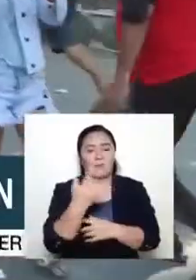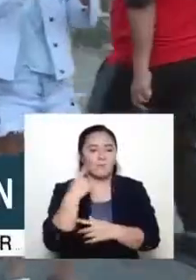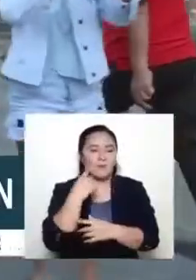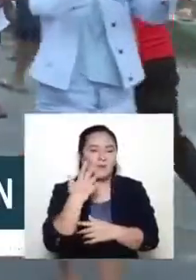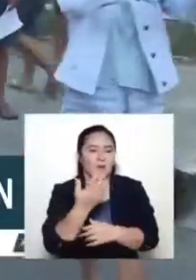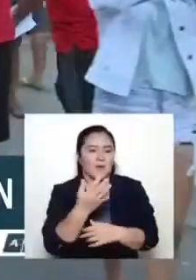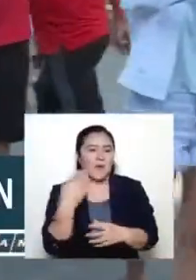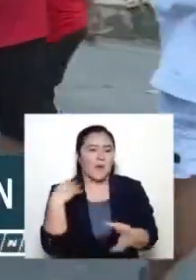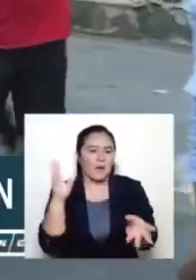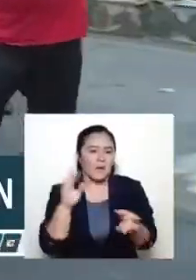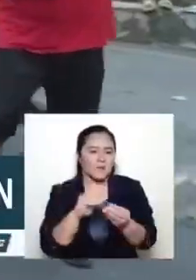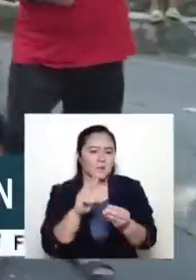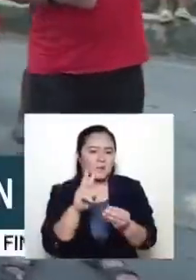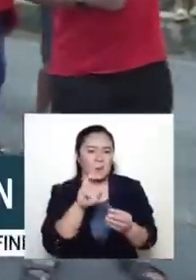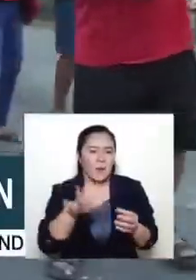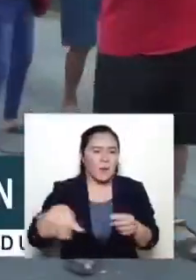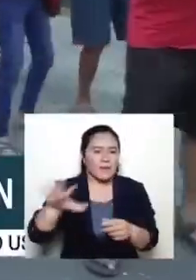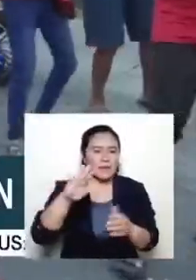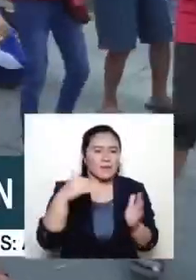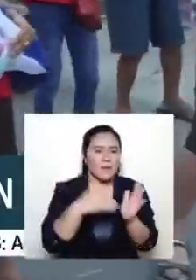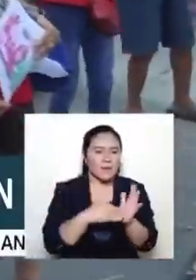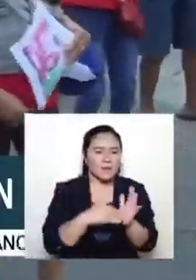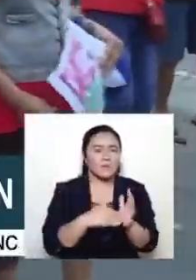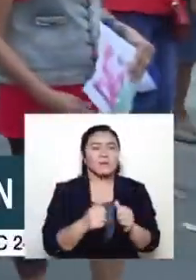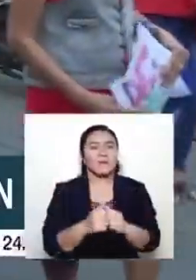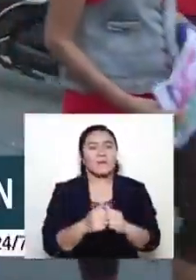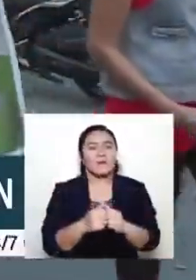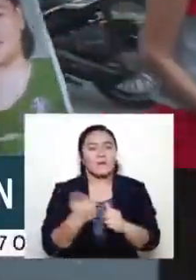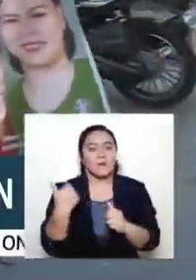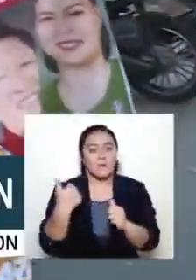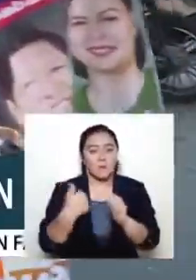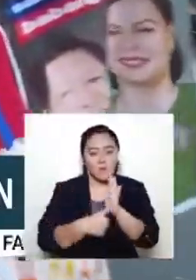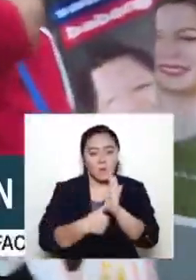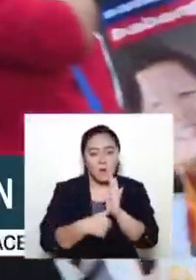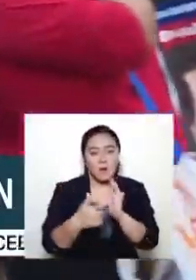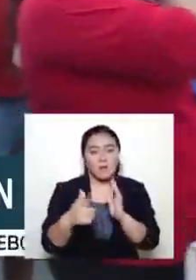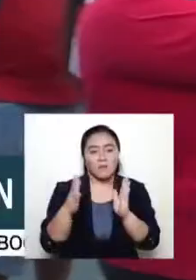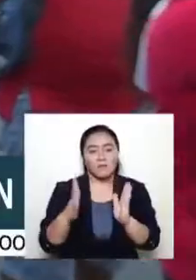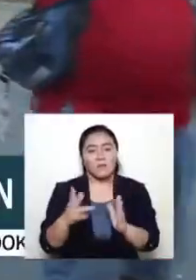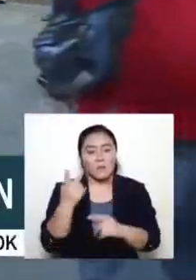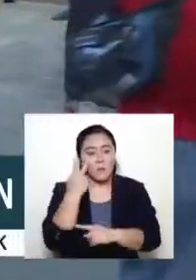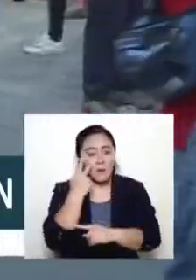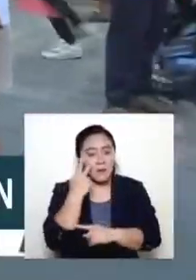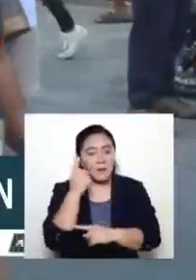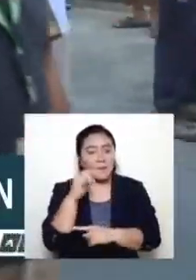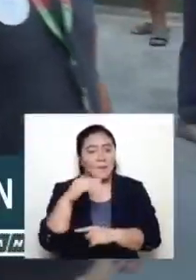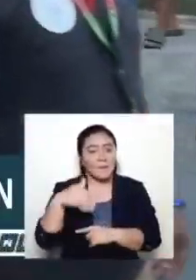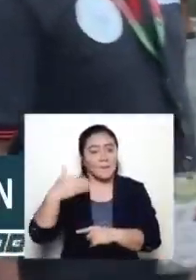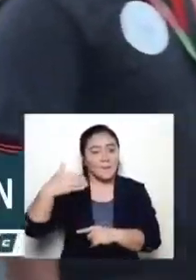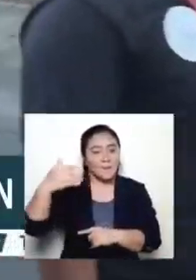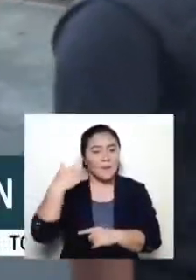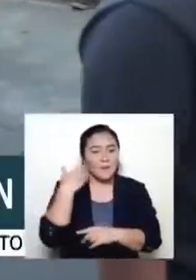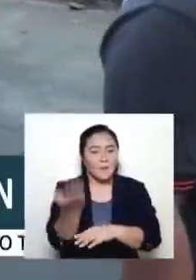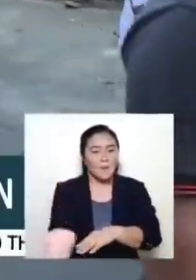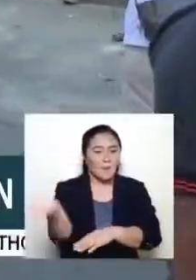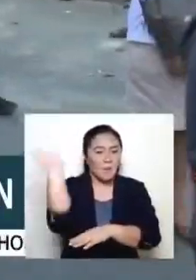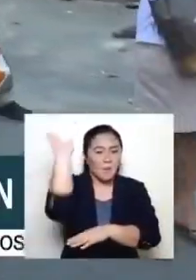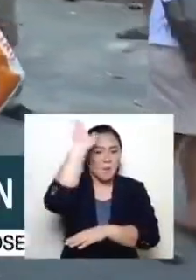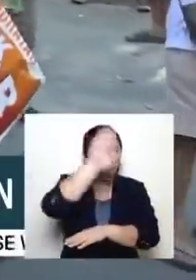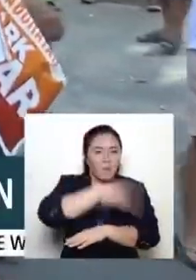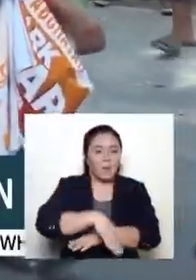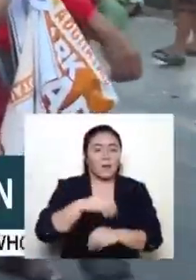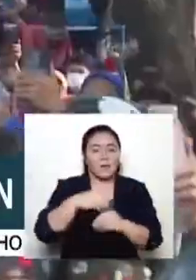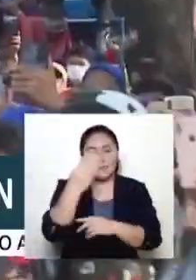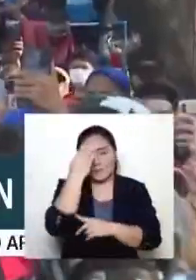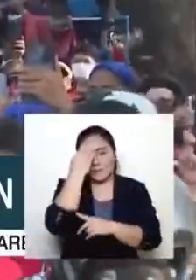128,237 voters. And the last rally that they will be having in their day-long Bulacan campaign will be in